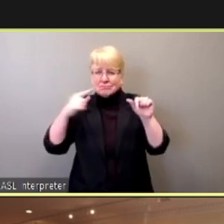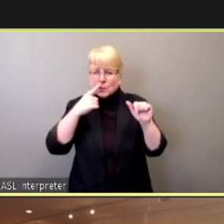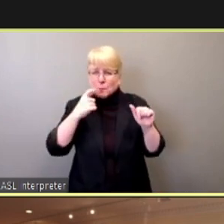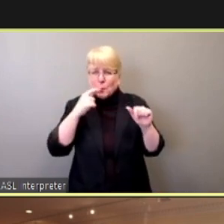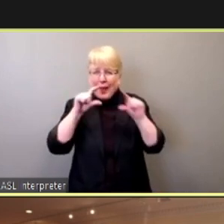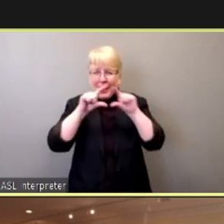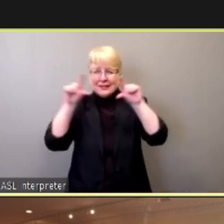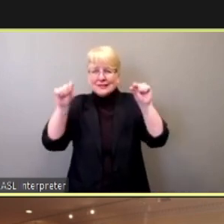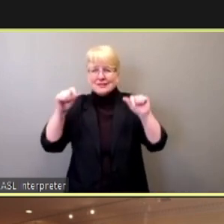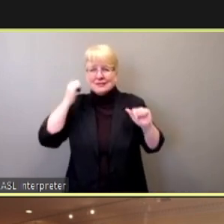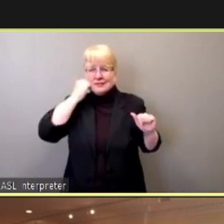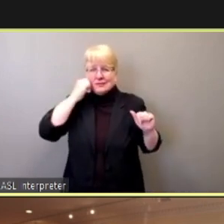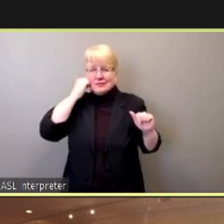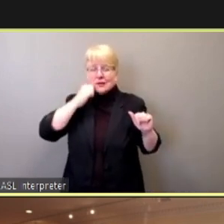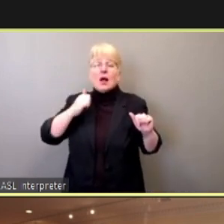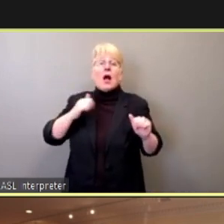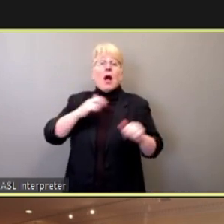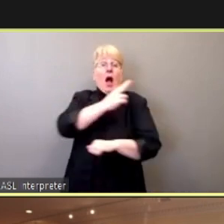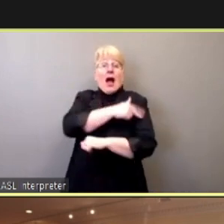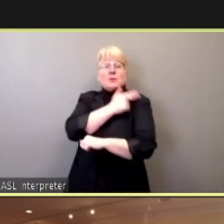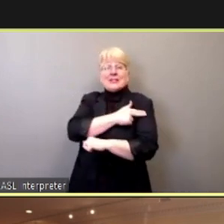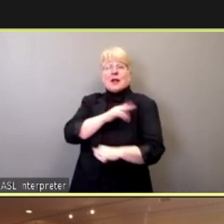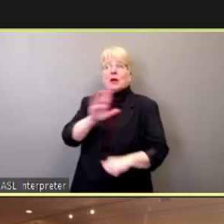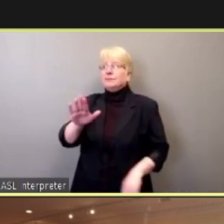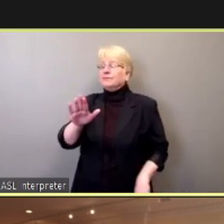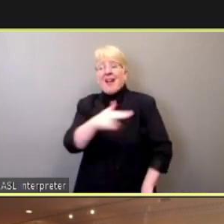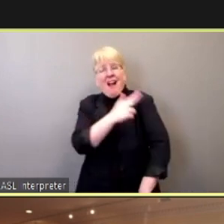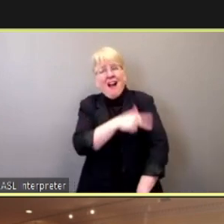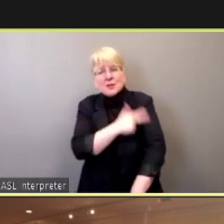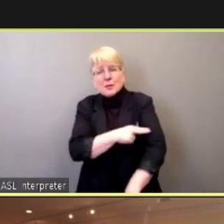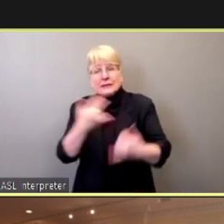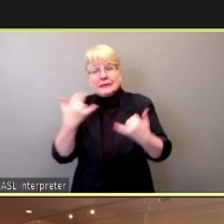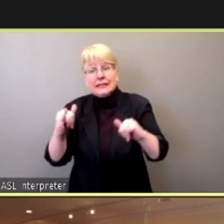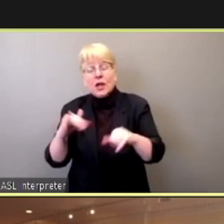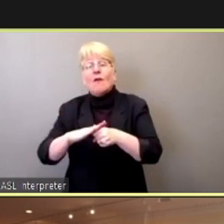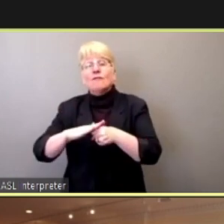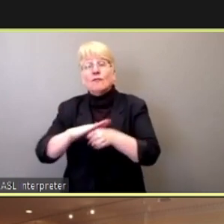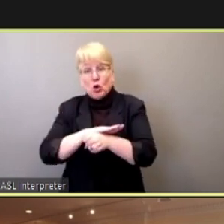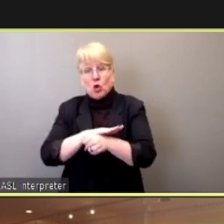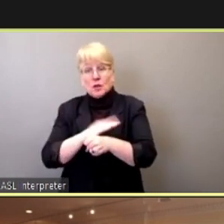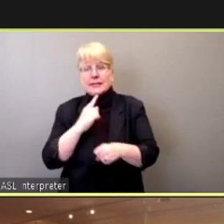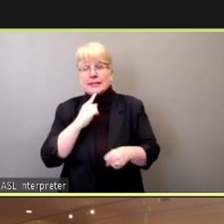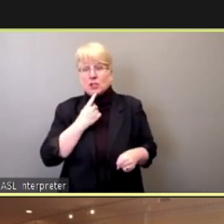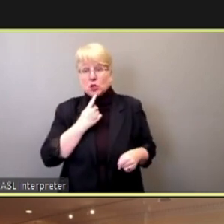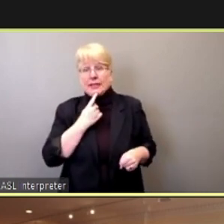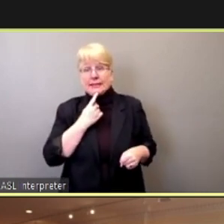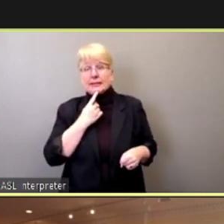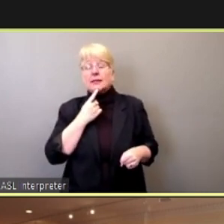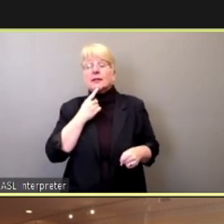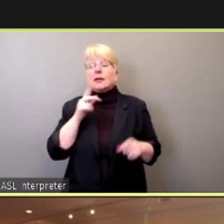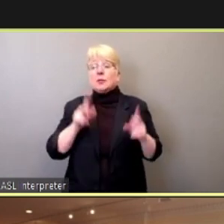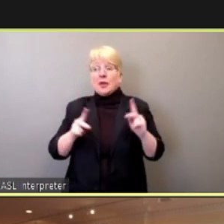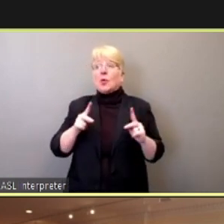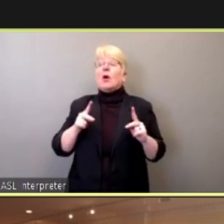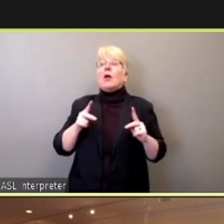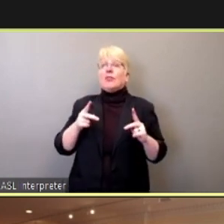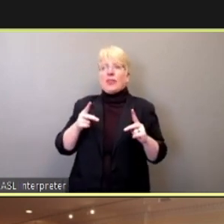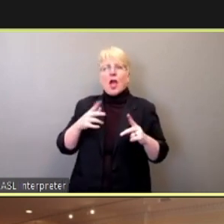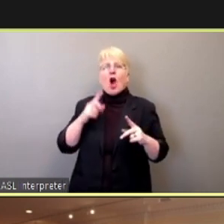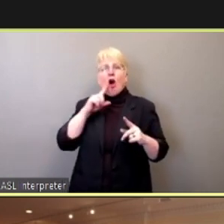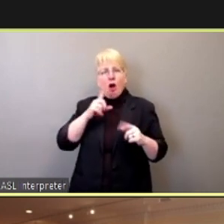and hospitalizations. Hospitals still full, but seriously experiencing relief. It's a